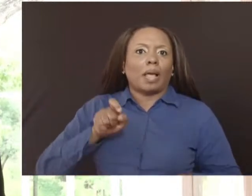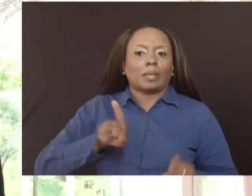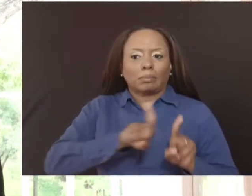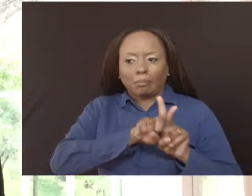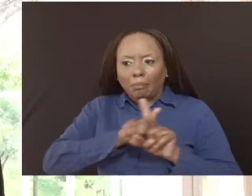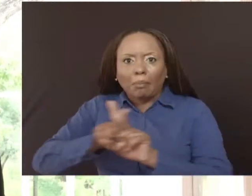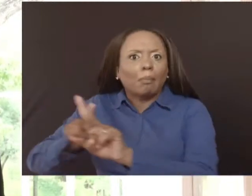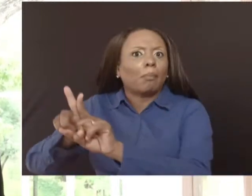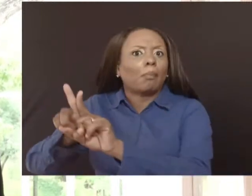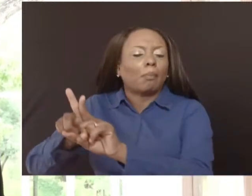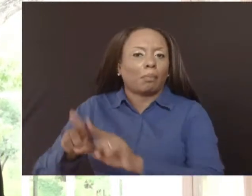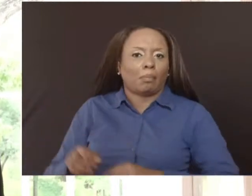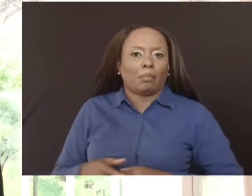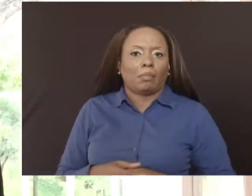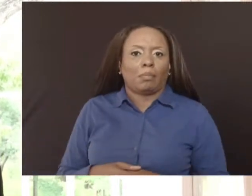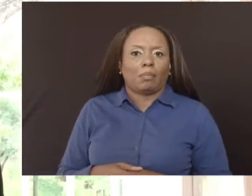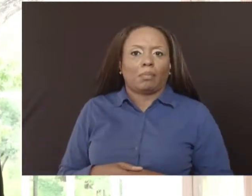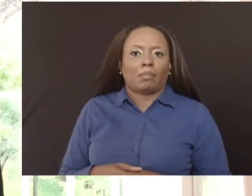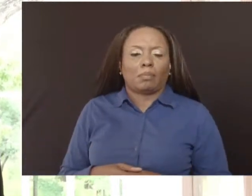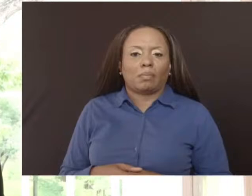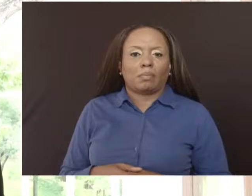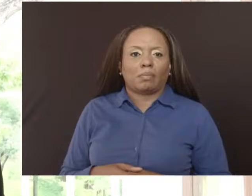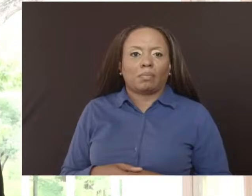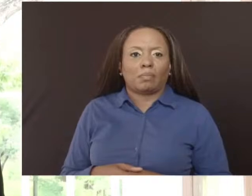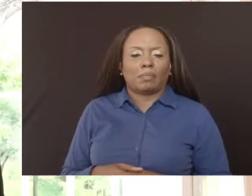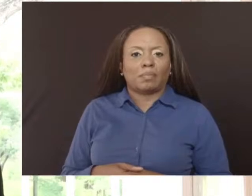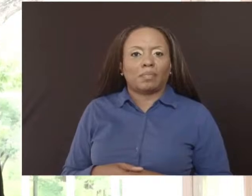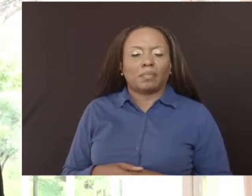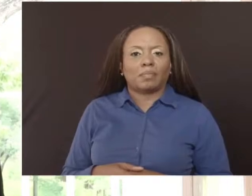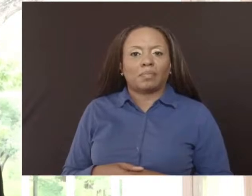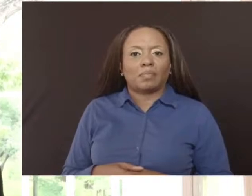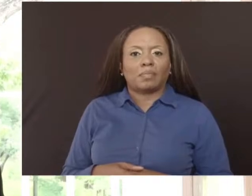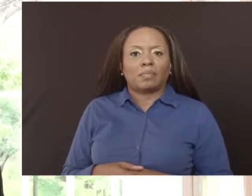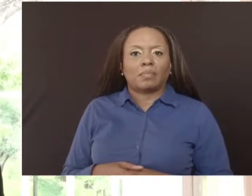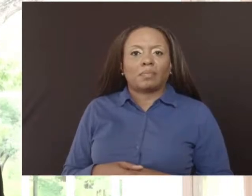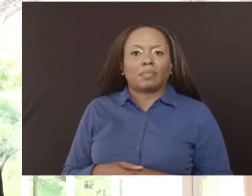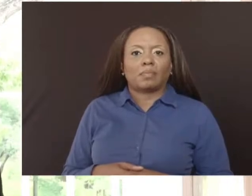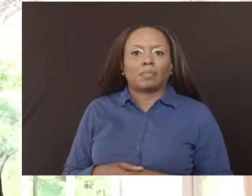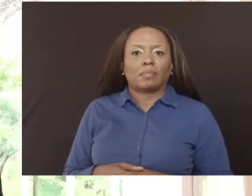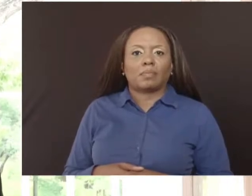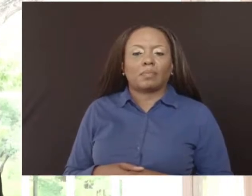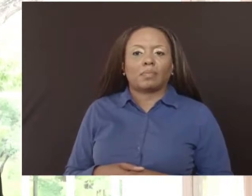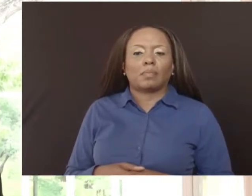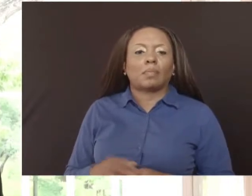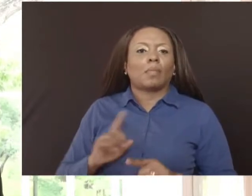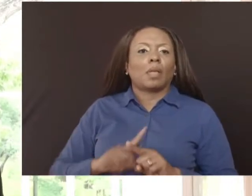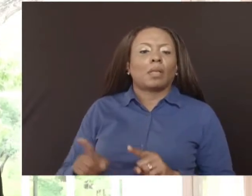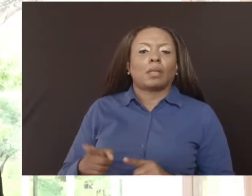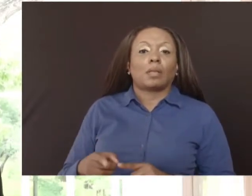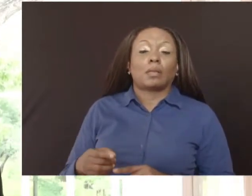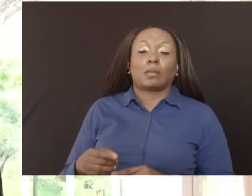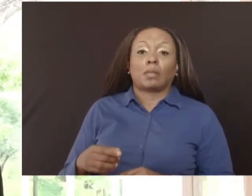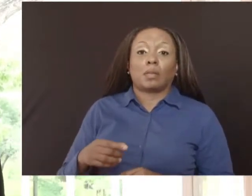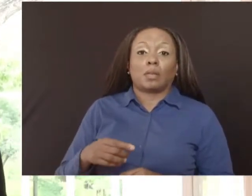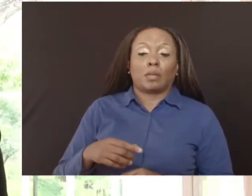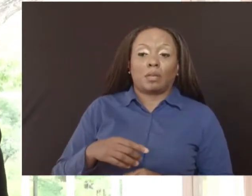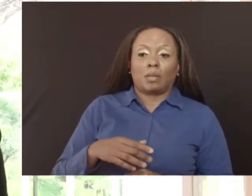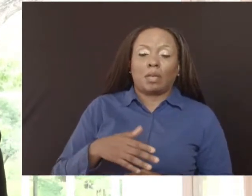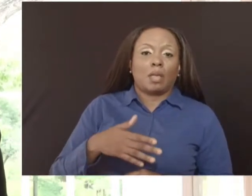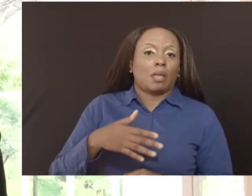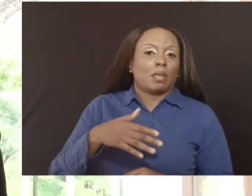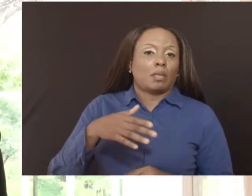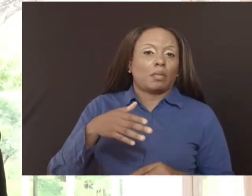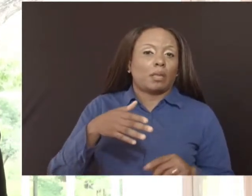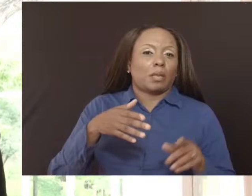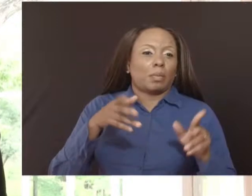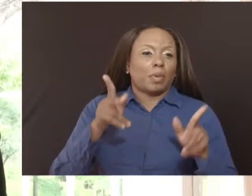is that at the end of the process, the employer says, but you are not sick. And since you are